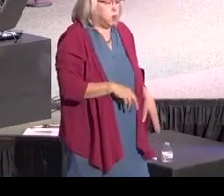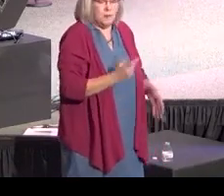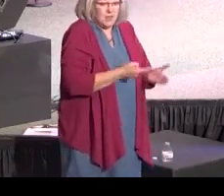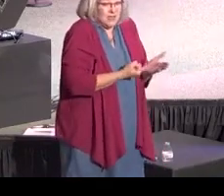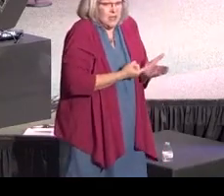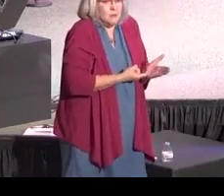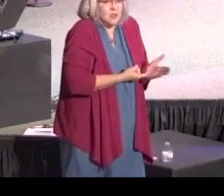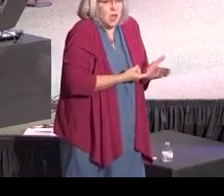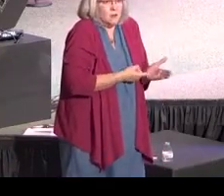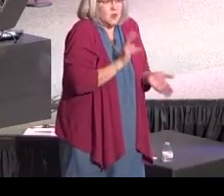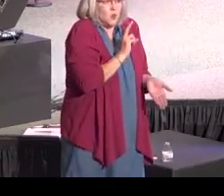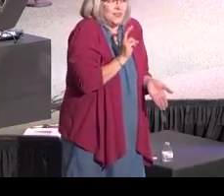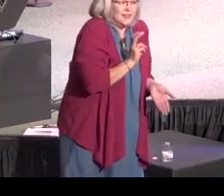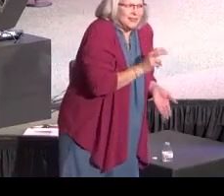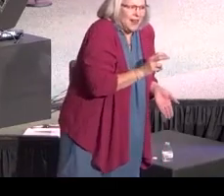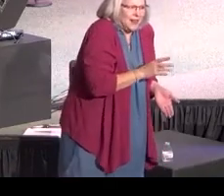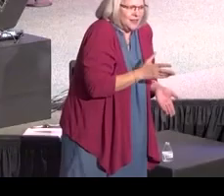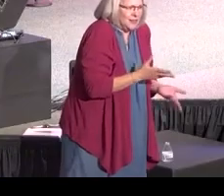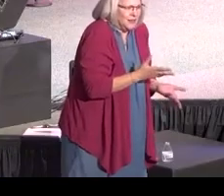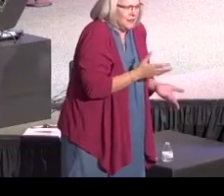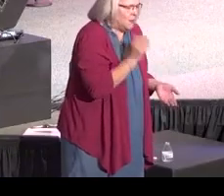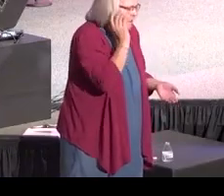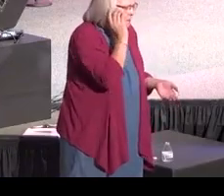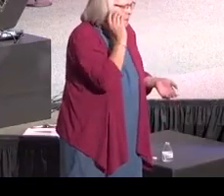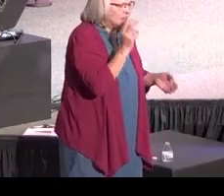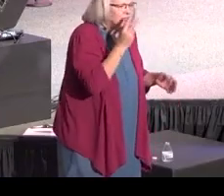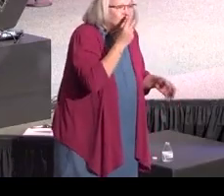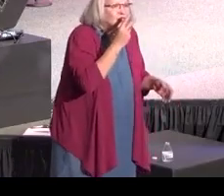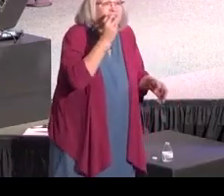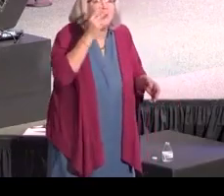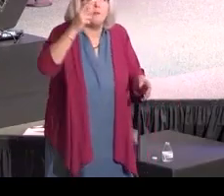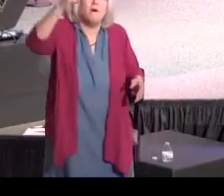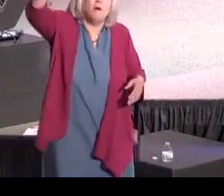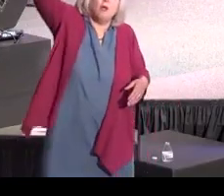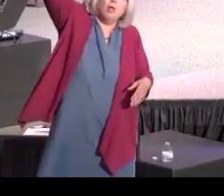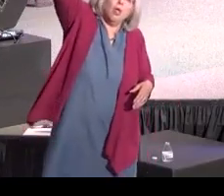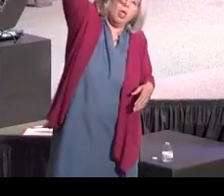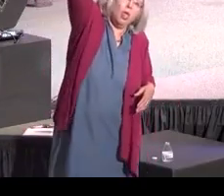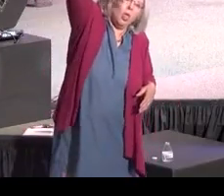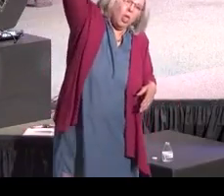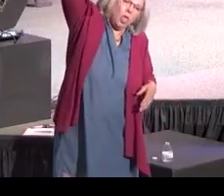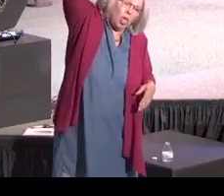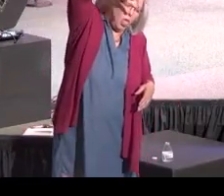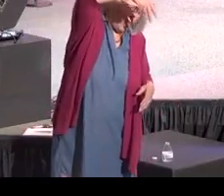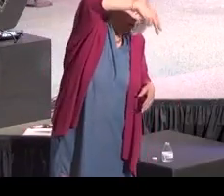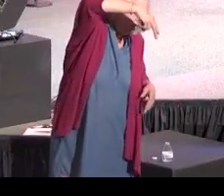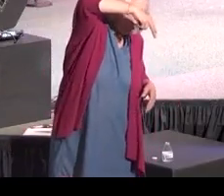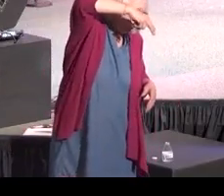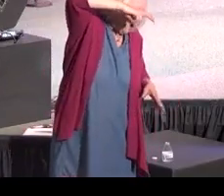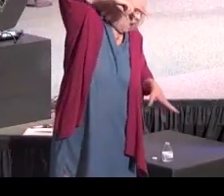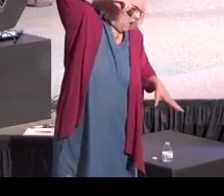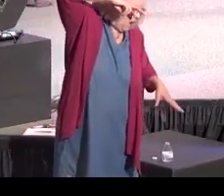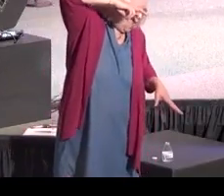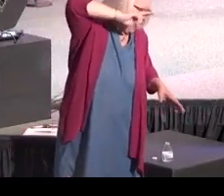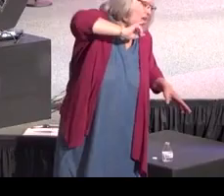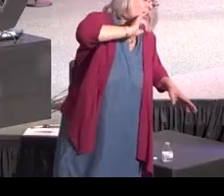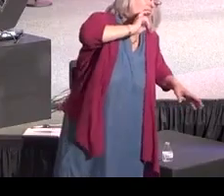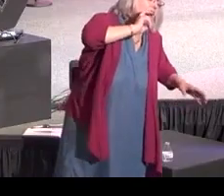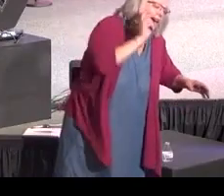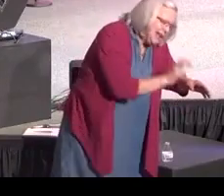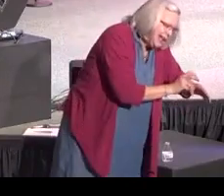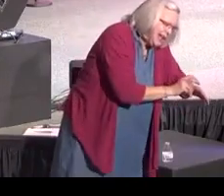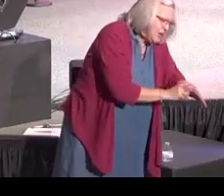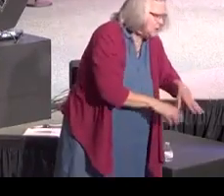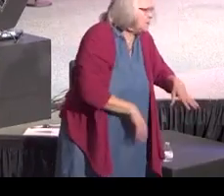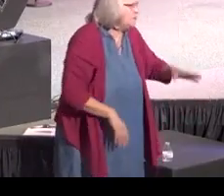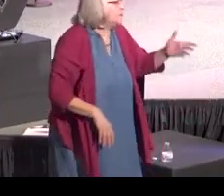there was snakes. You'd see them hanging from the rafters in that crawl space. And sometimes, this is going to